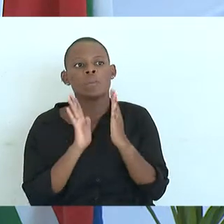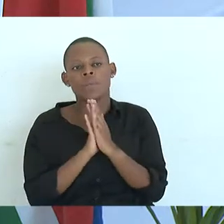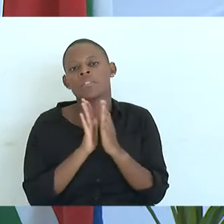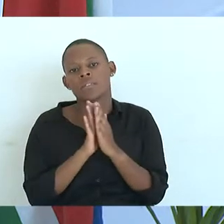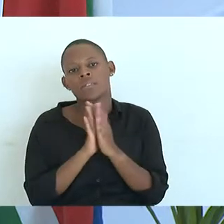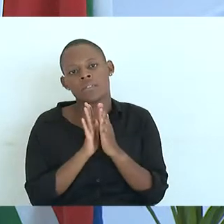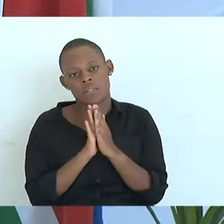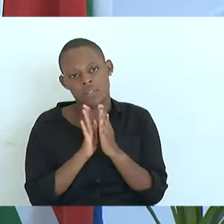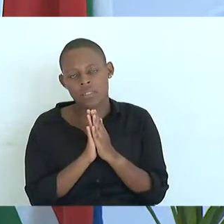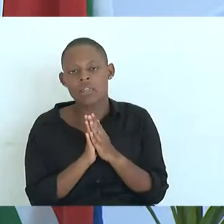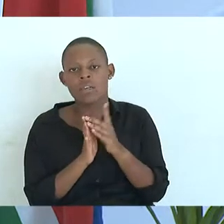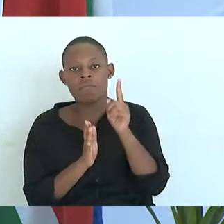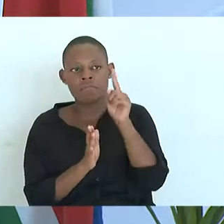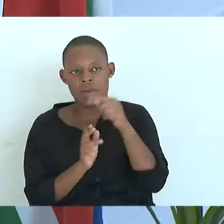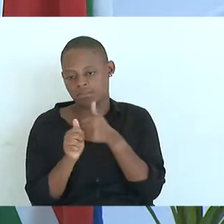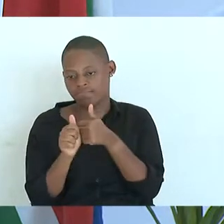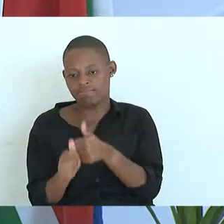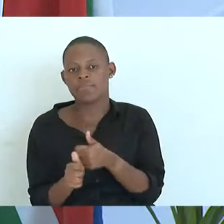and then